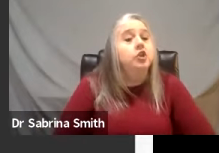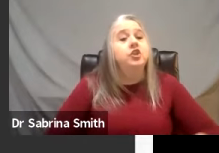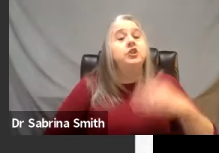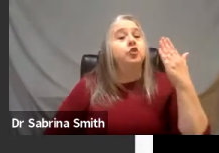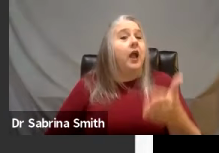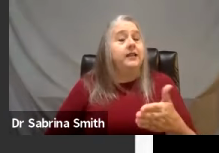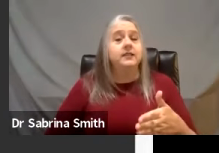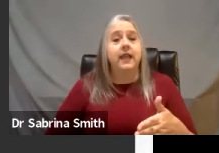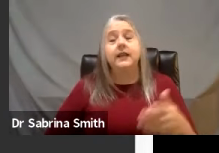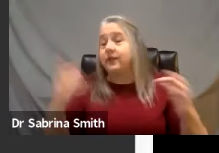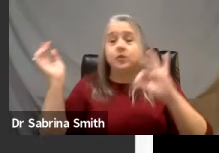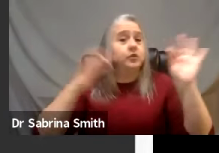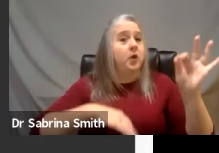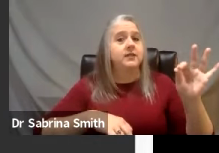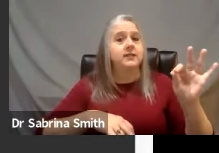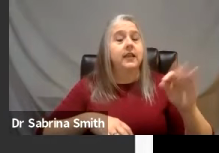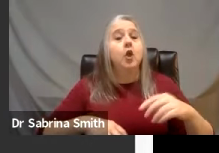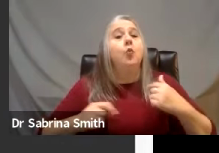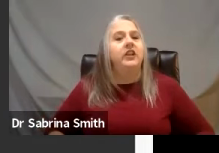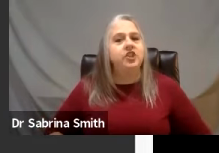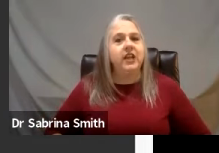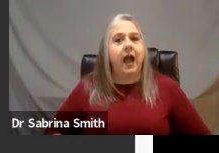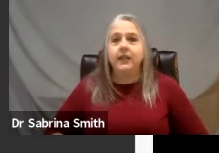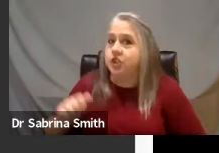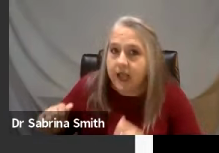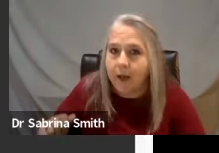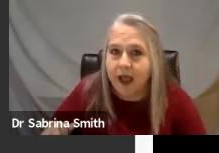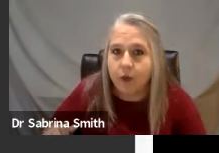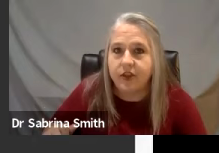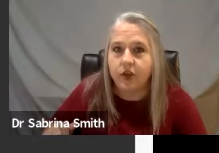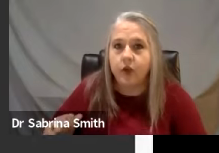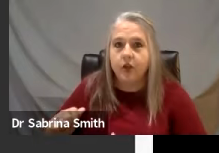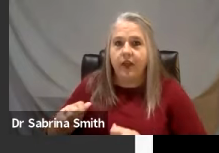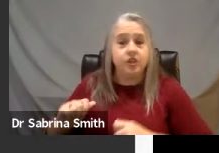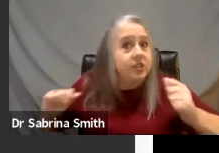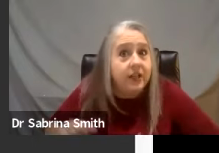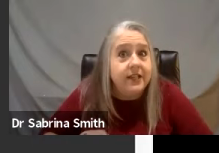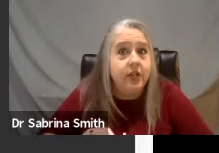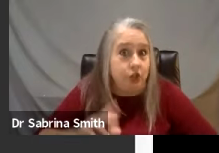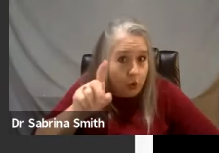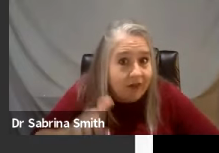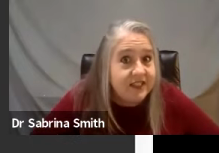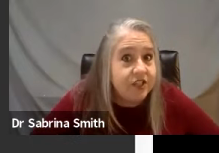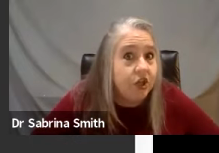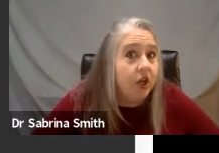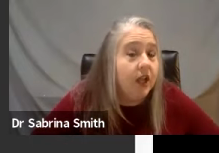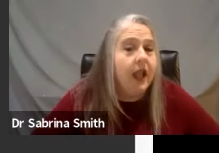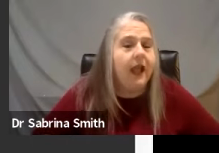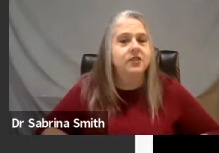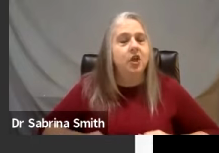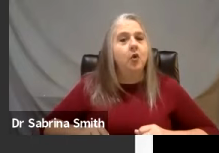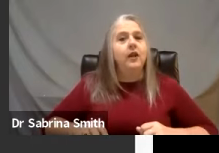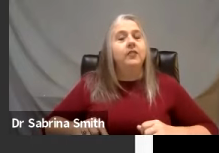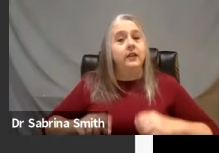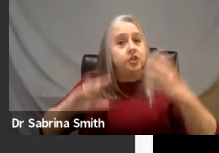Yeah, she tried to stay, except for when she was processing. When she got it, she got back with you. Like she's going to tell you, do you have a sister?